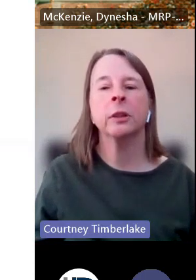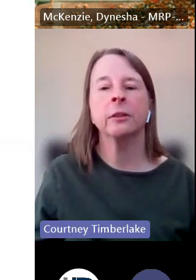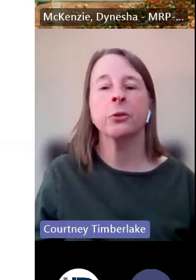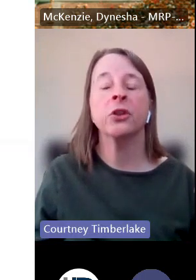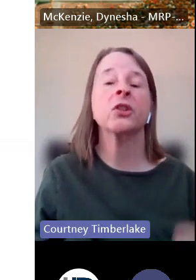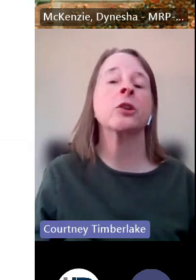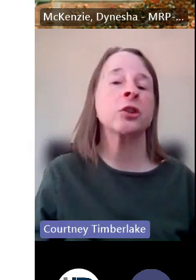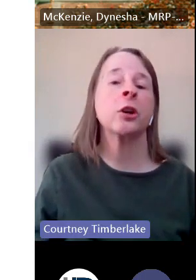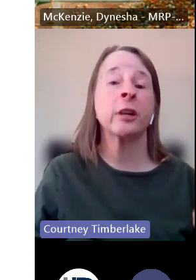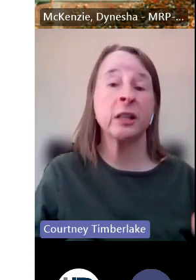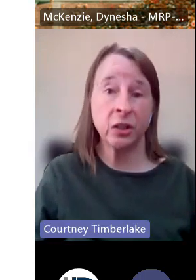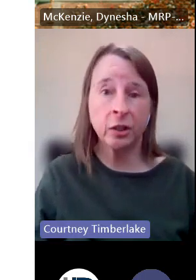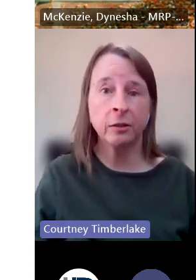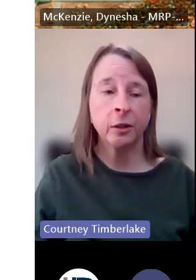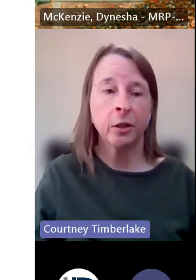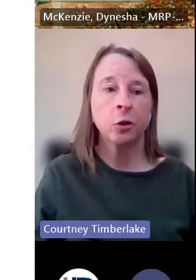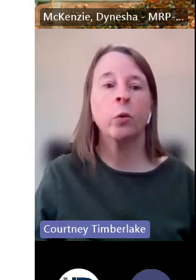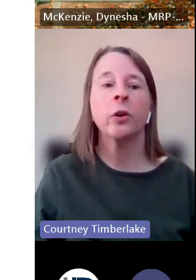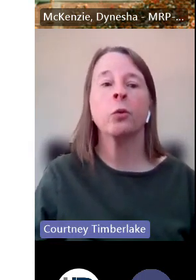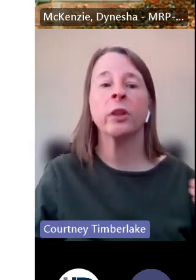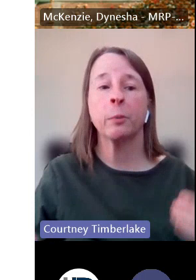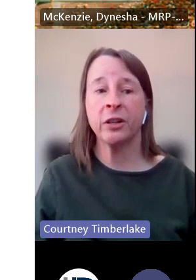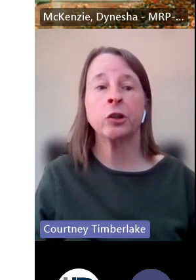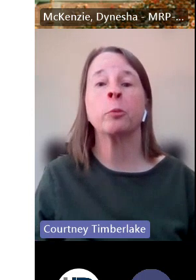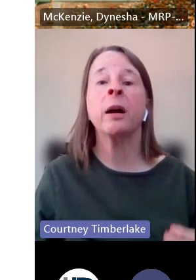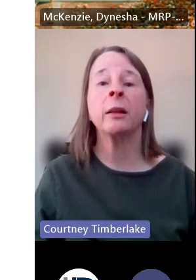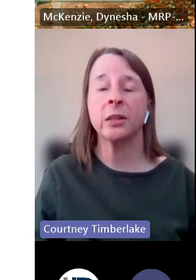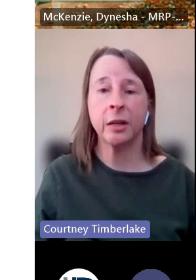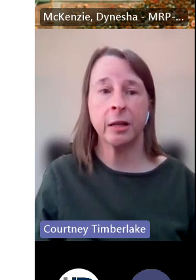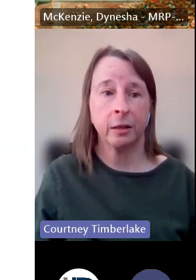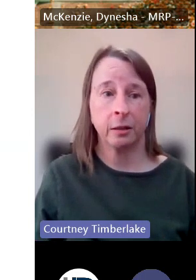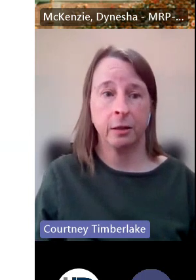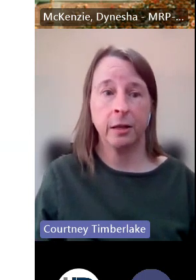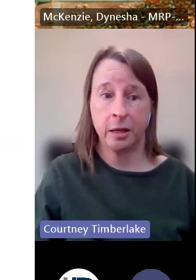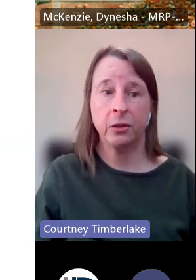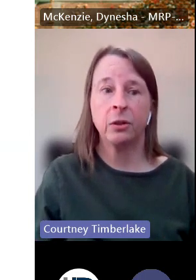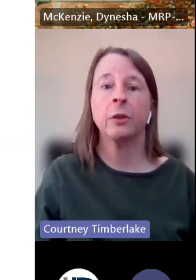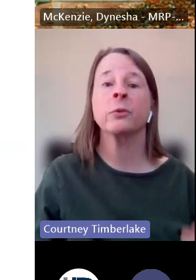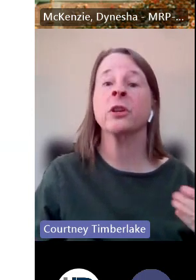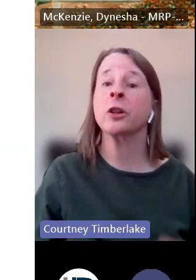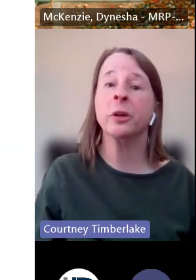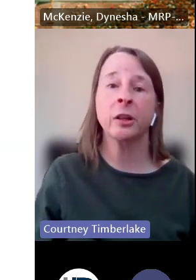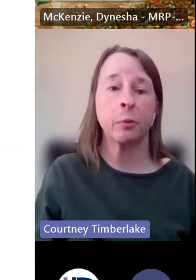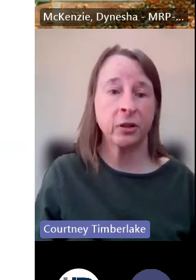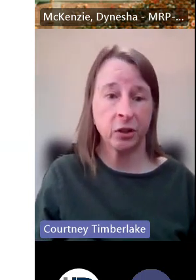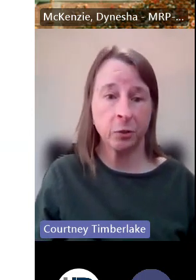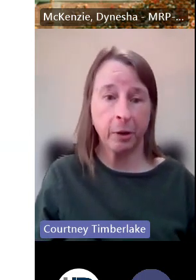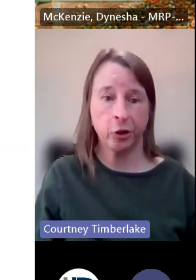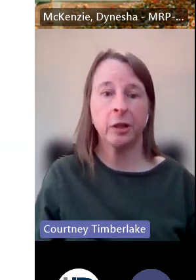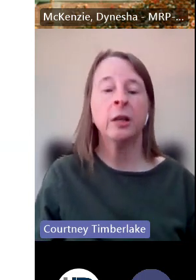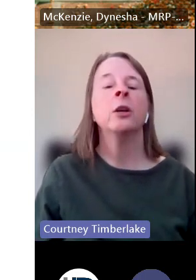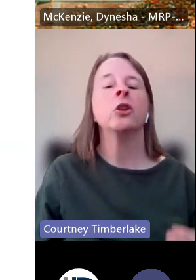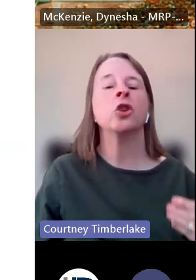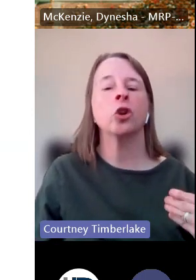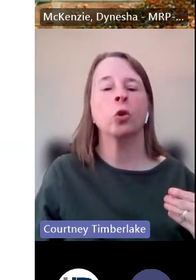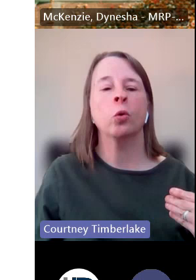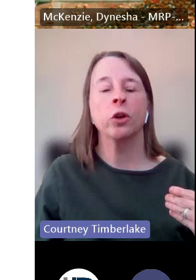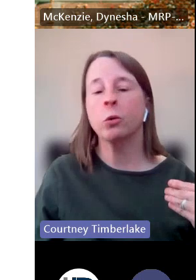that those discussions are consistent with what the presidential policy is that was included in the president's